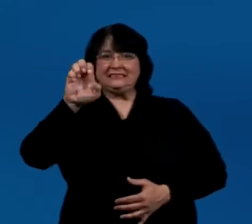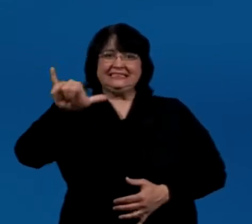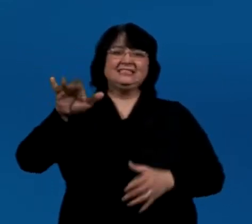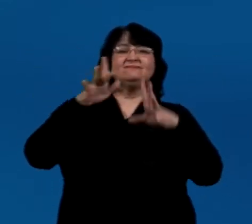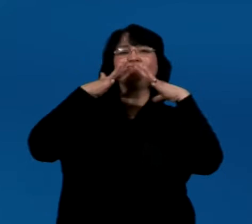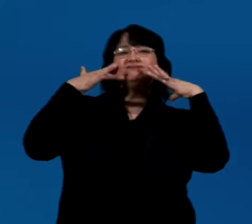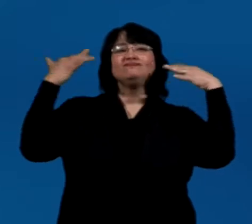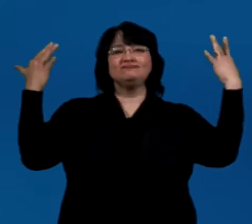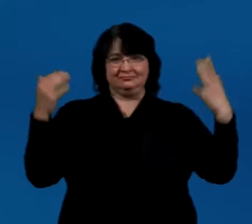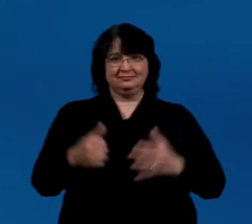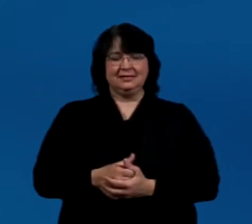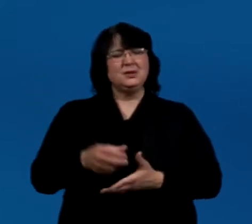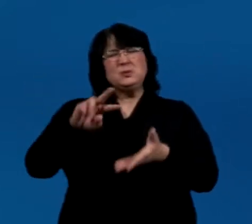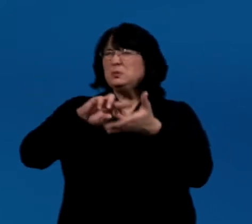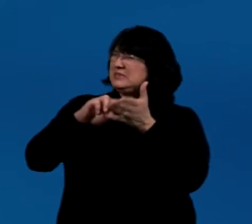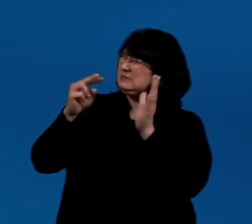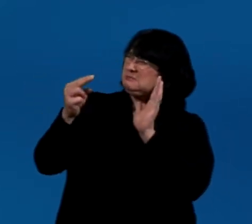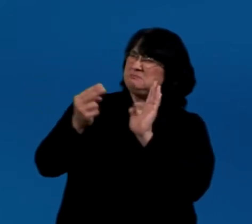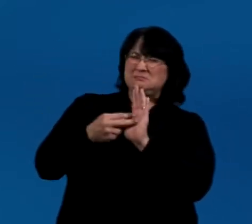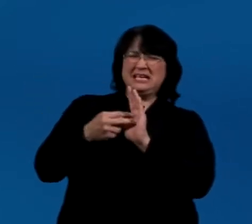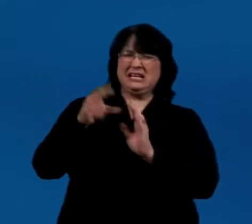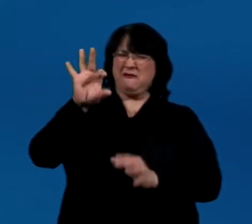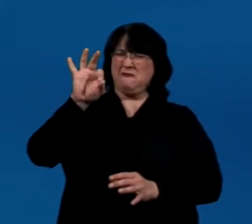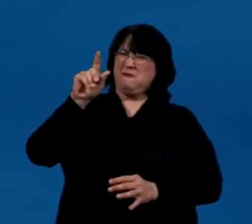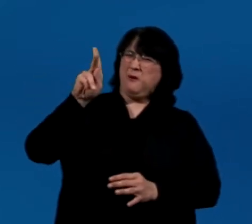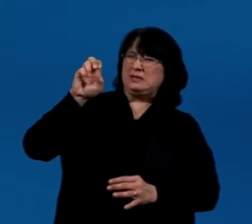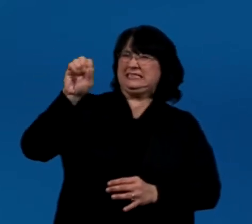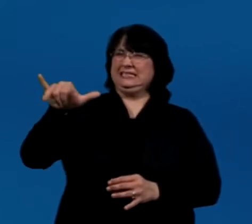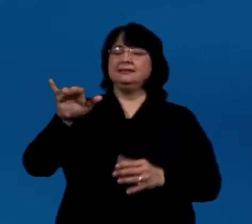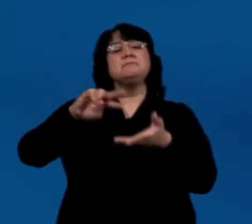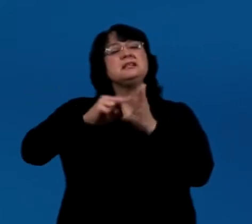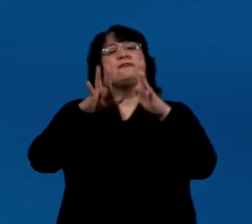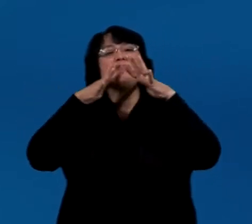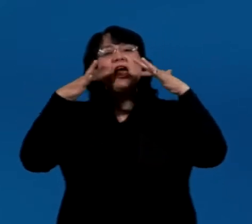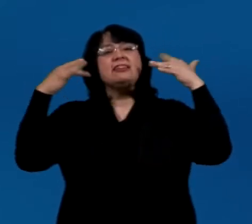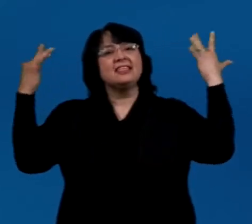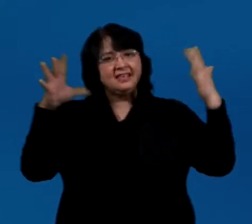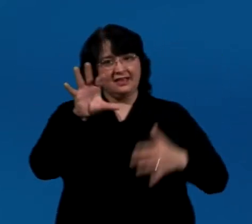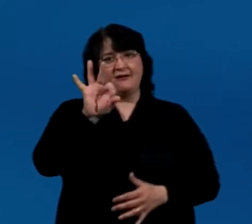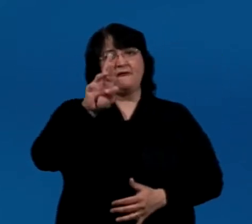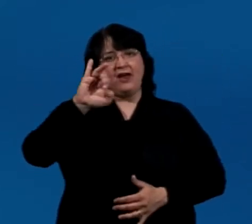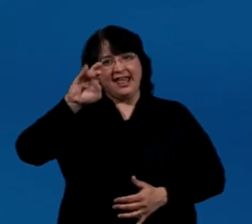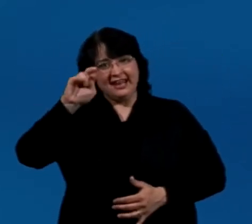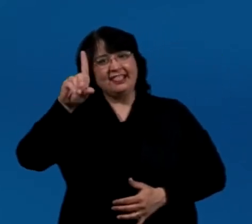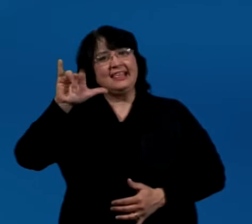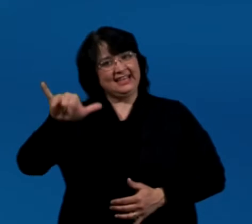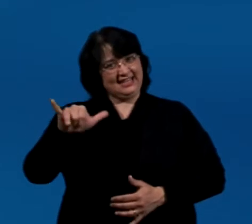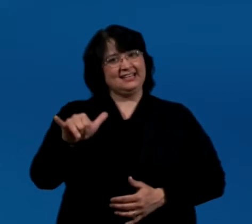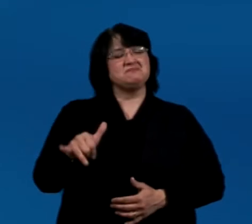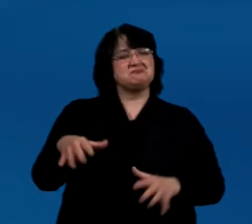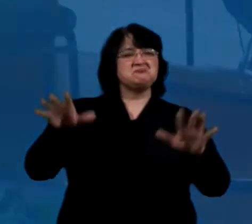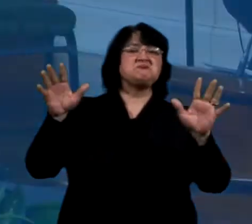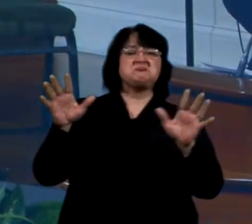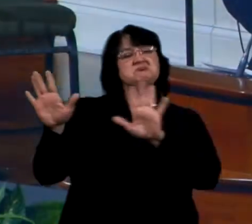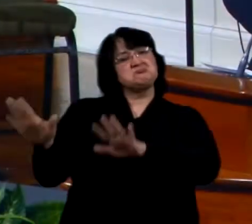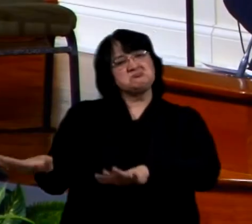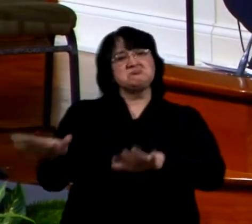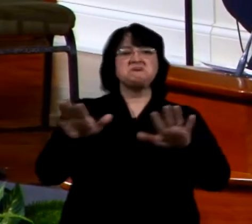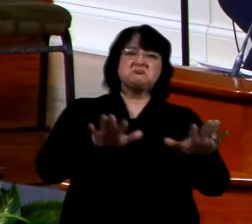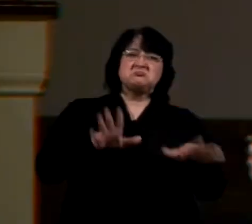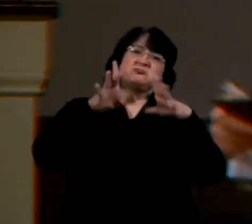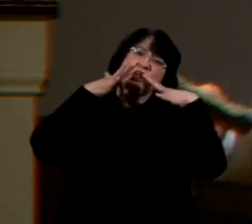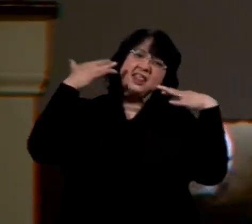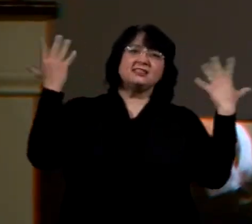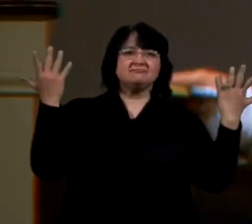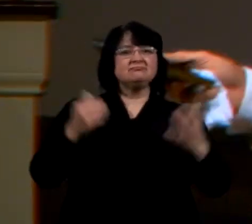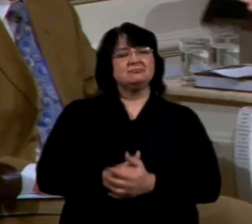Be folksy. Preacher, what do you mean, be folksy? Be friendly. Be down home.